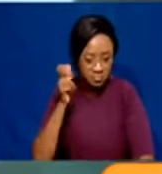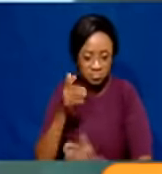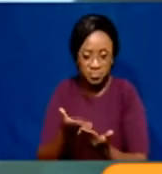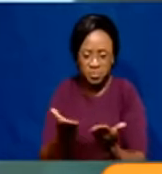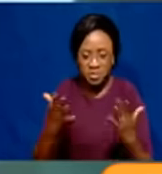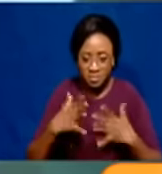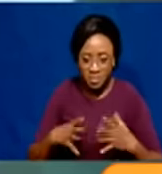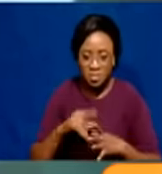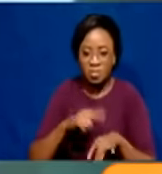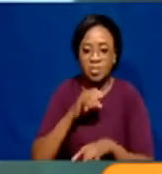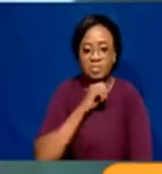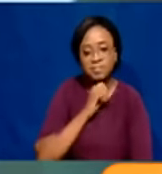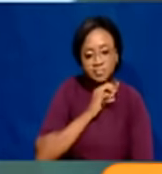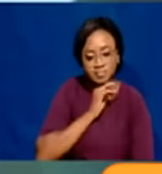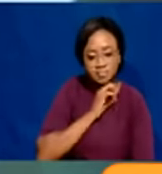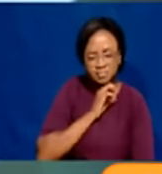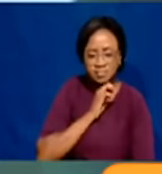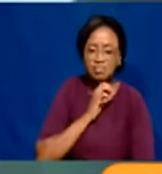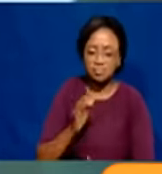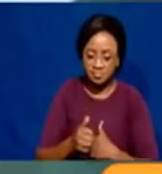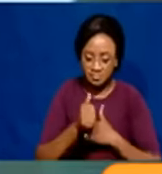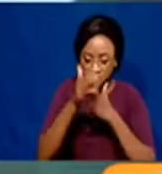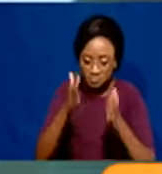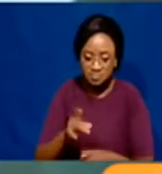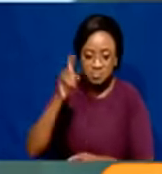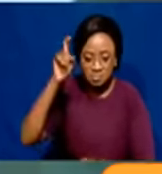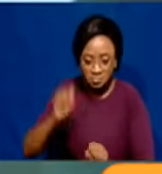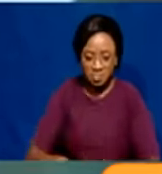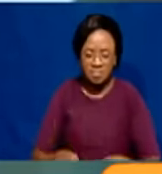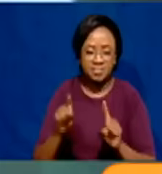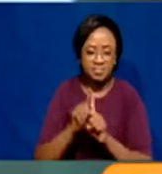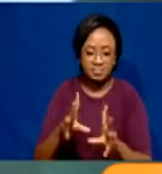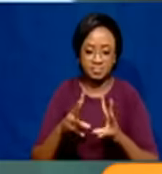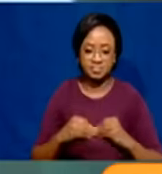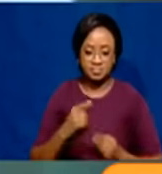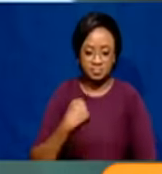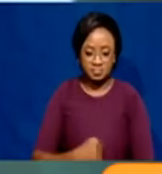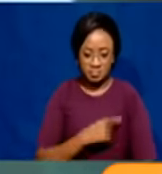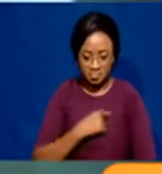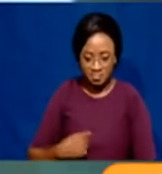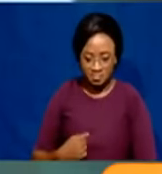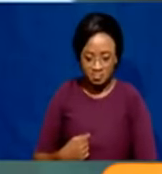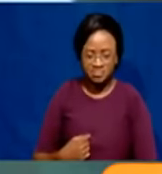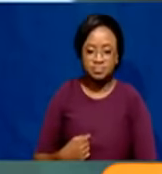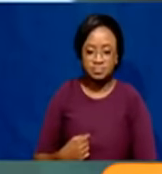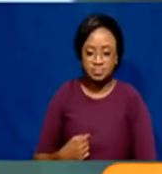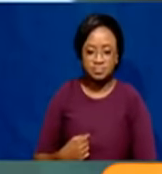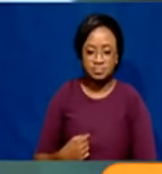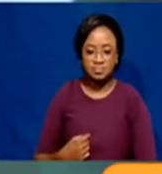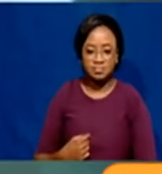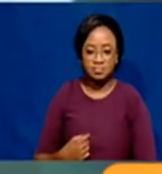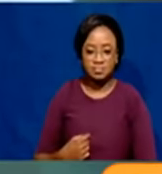unhappy. Leaders can and should own up to mistakes, take responsibility for their